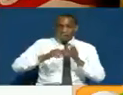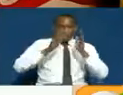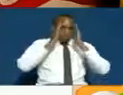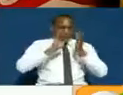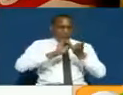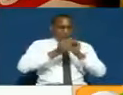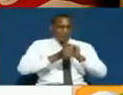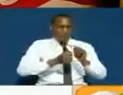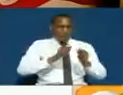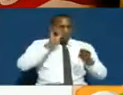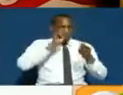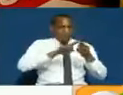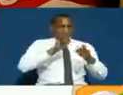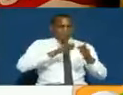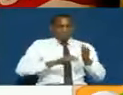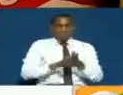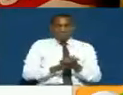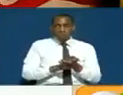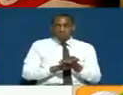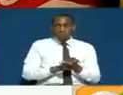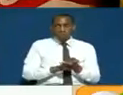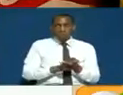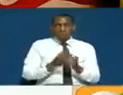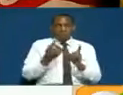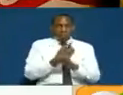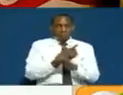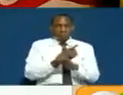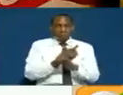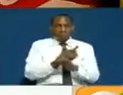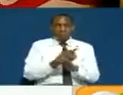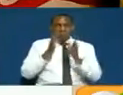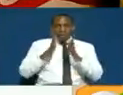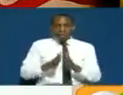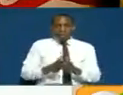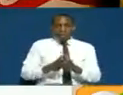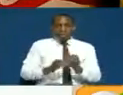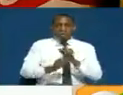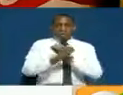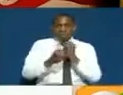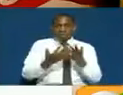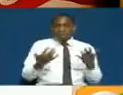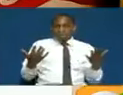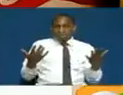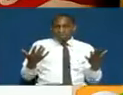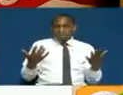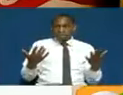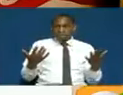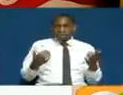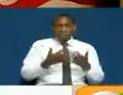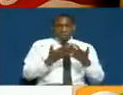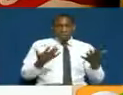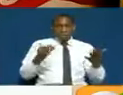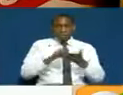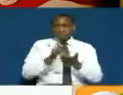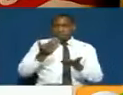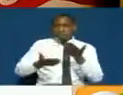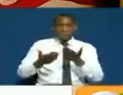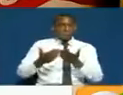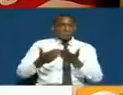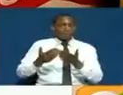focus shifted to words we never had to deal with before: personal protective equipment. Equipment that we probably